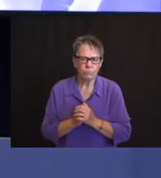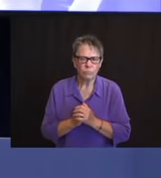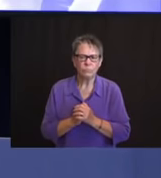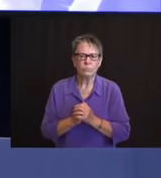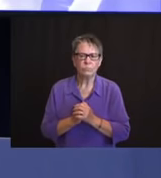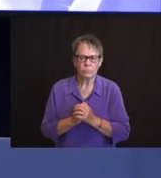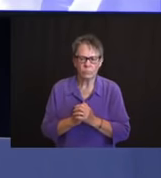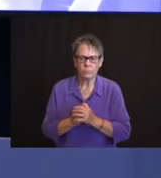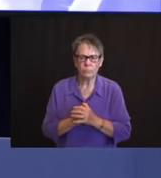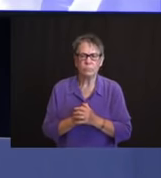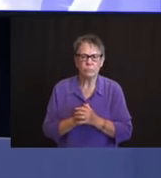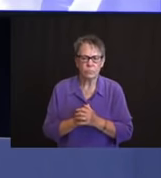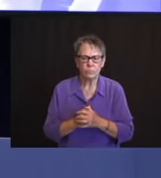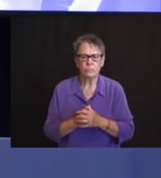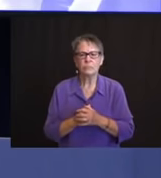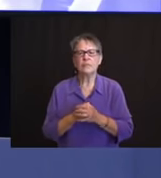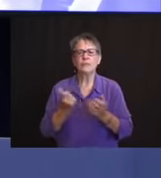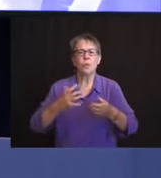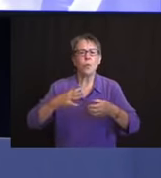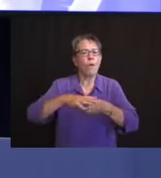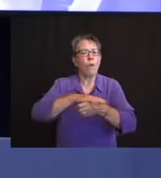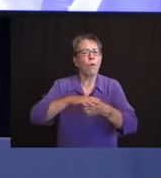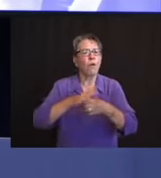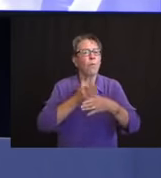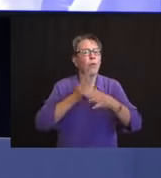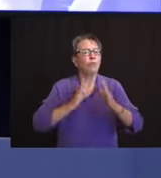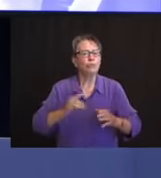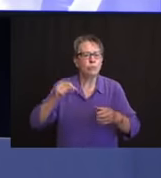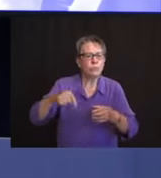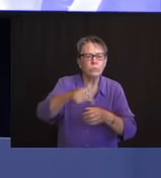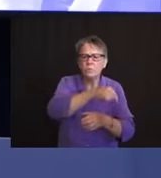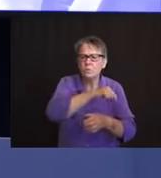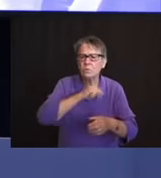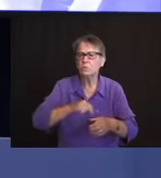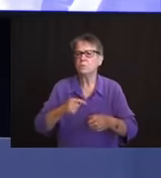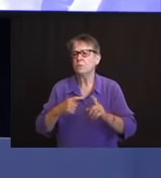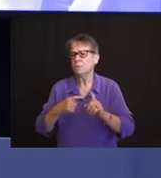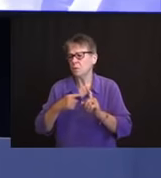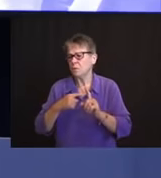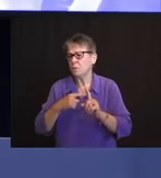the perfect public health recipe for success. These